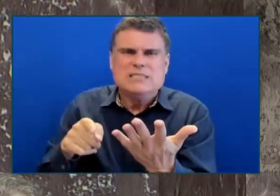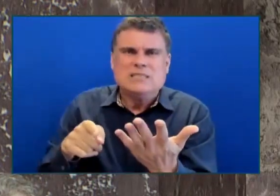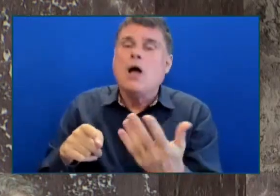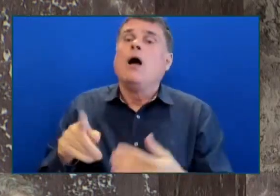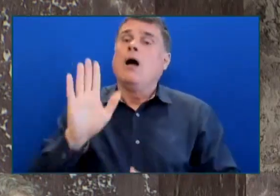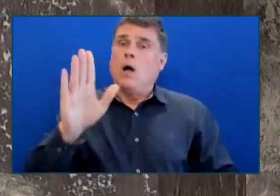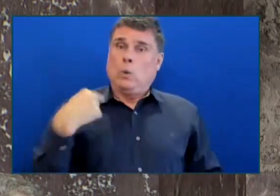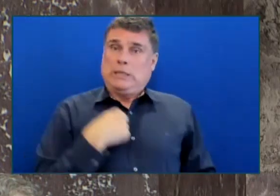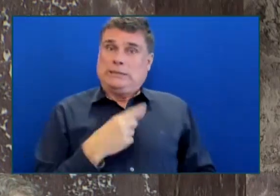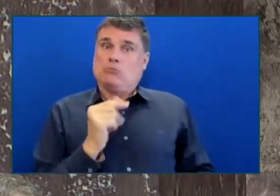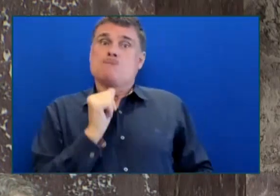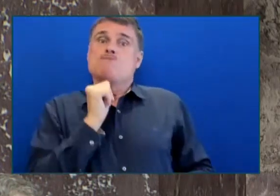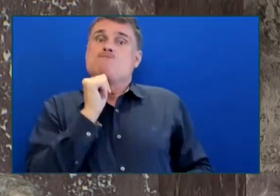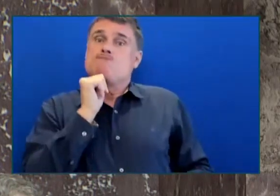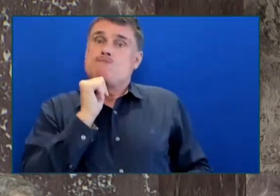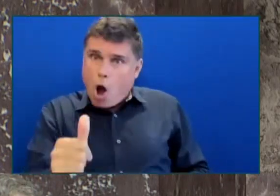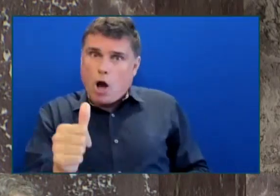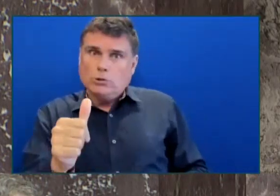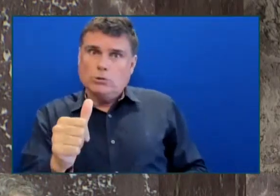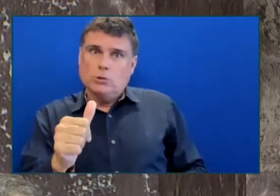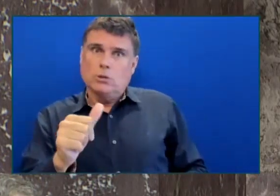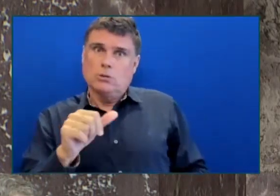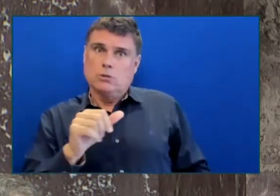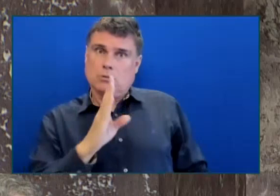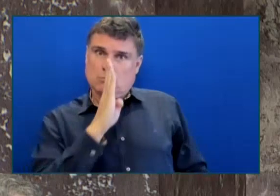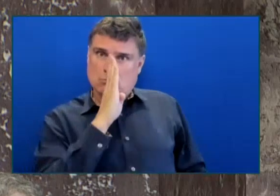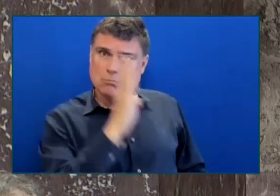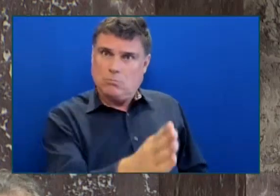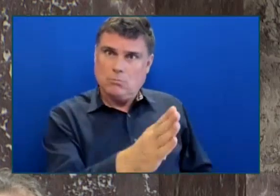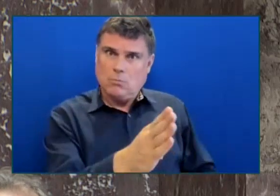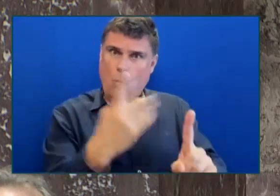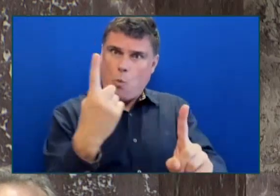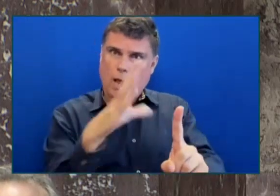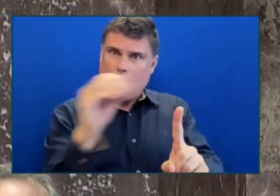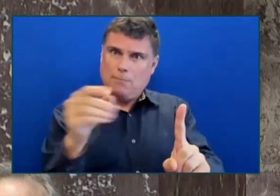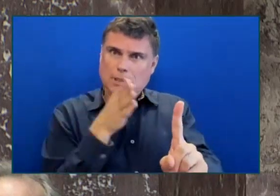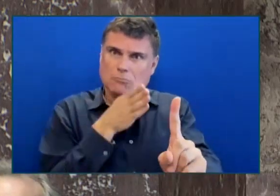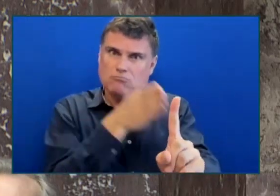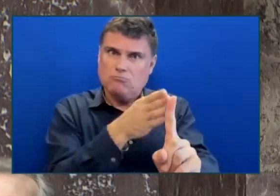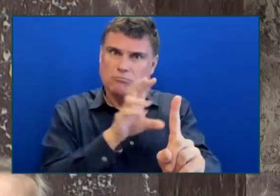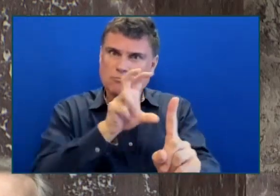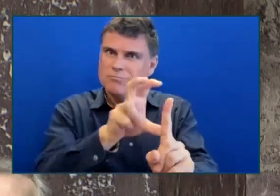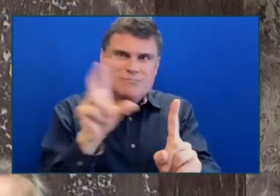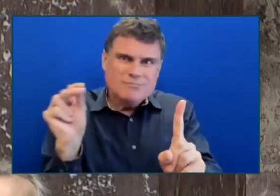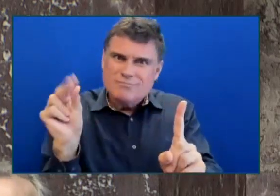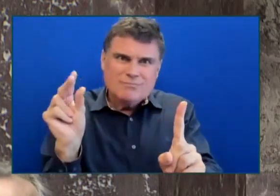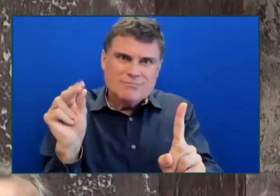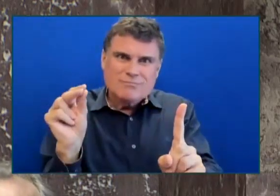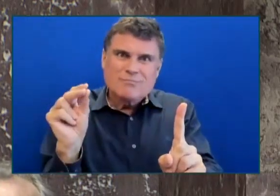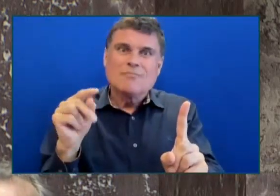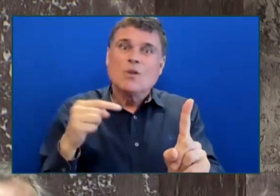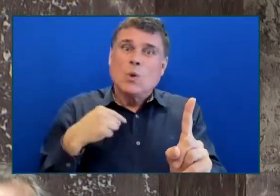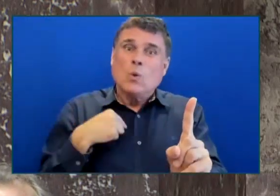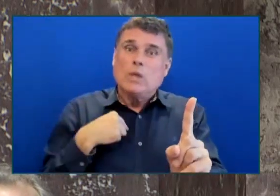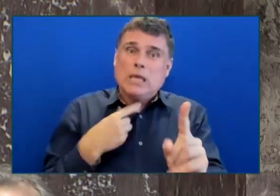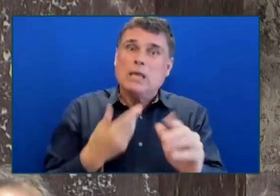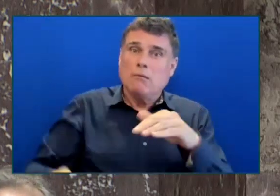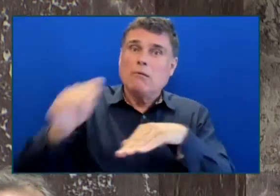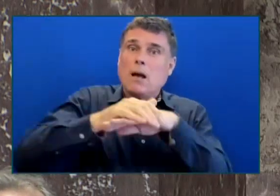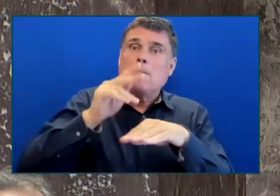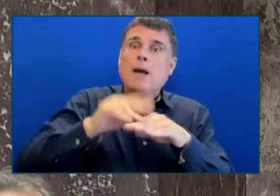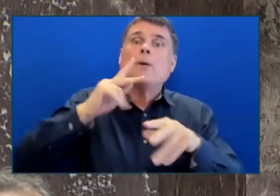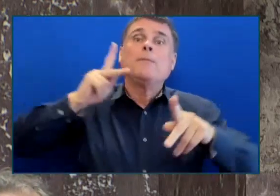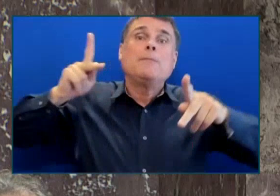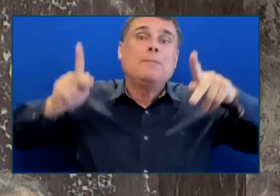issue. The issue isn't additional dollars going to support the most vulnerable people. The issue is that when BC Housing got dollars, they